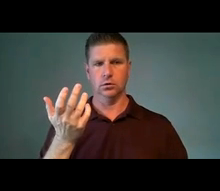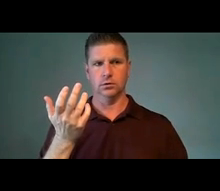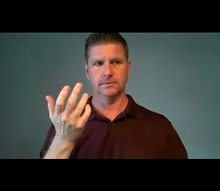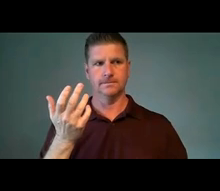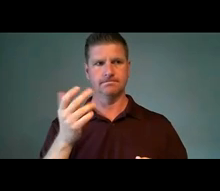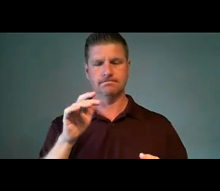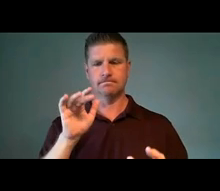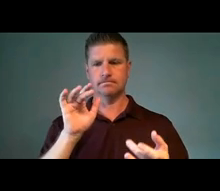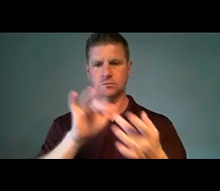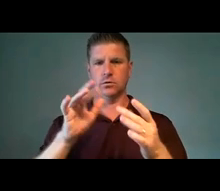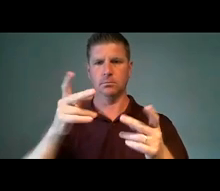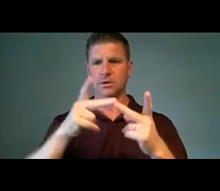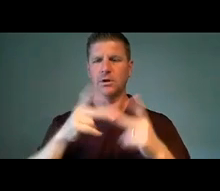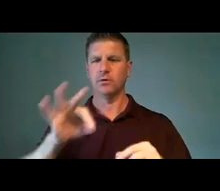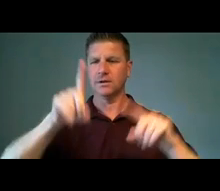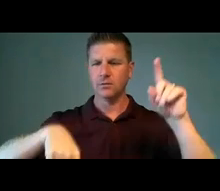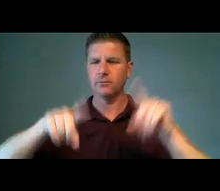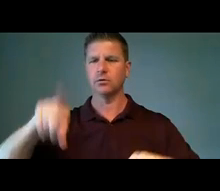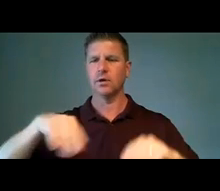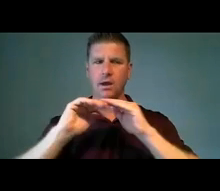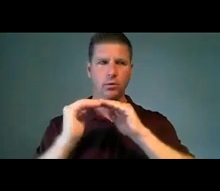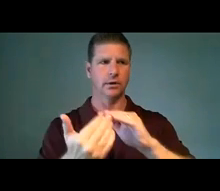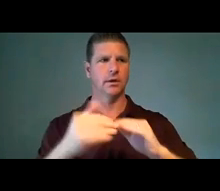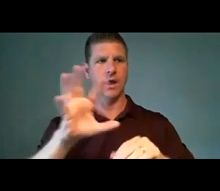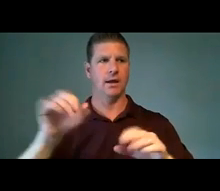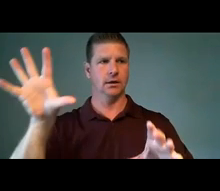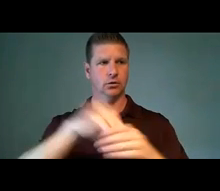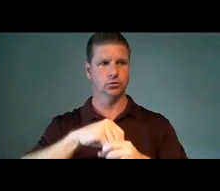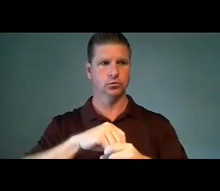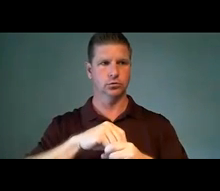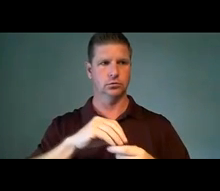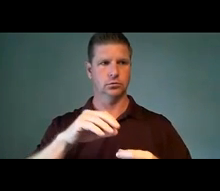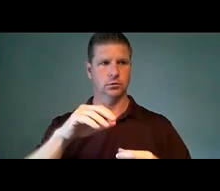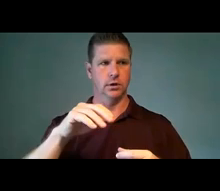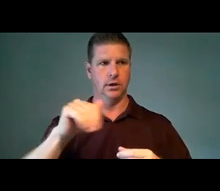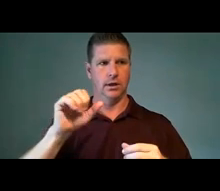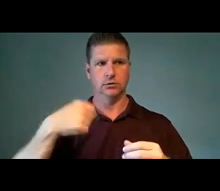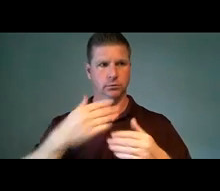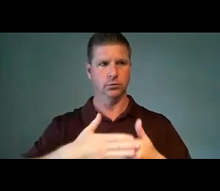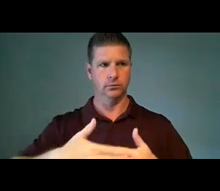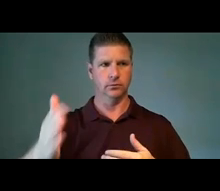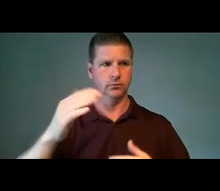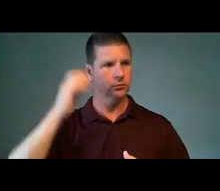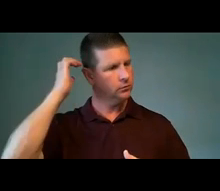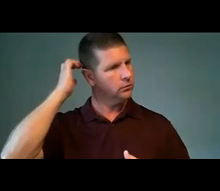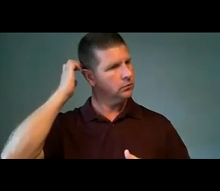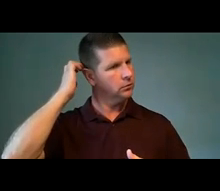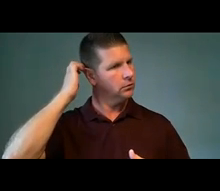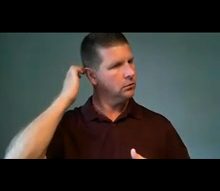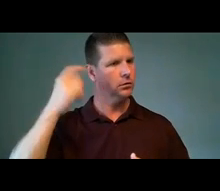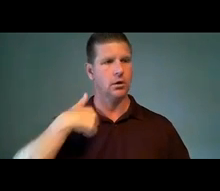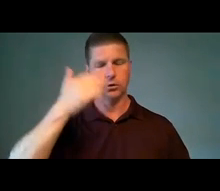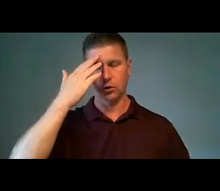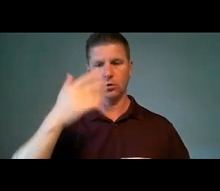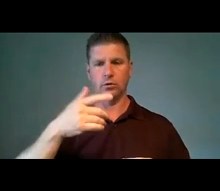a position of diversity, equity, and inclusion as we move forward. I know that we're not calling